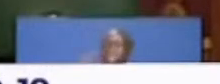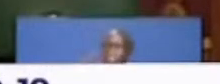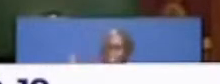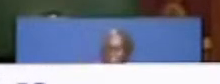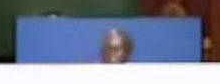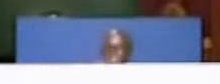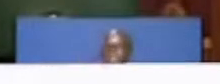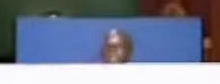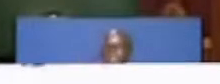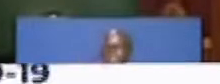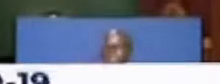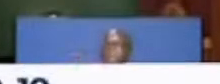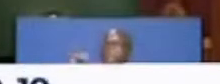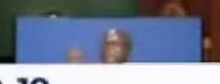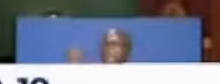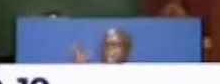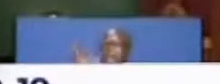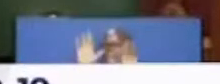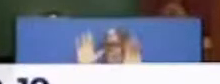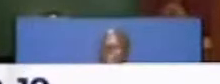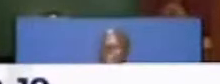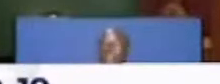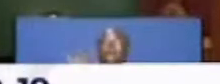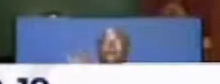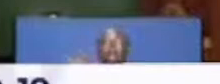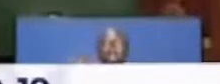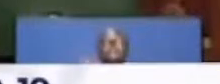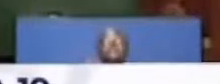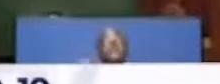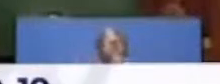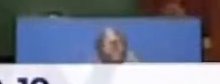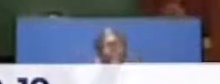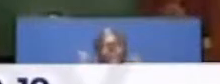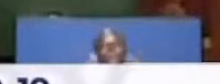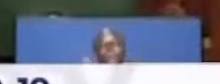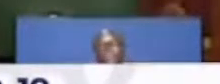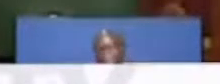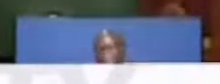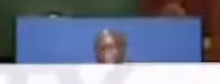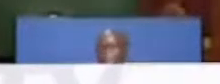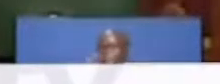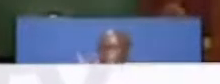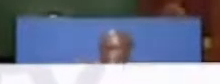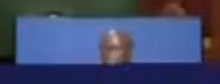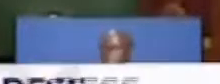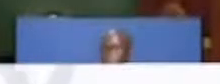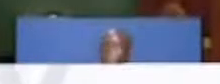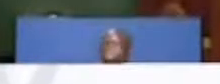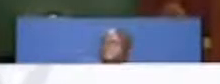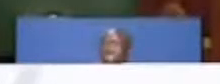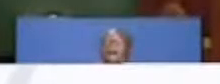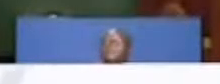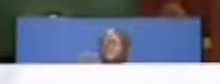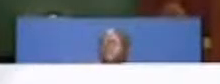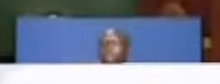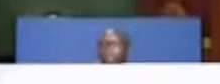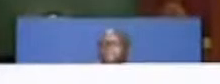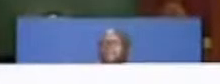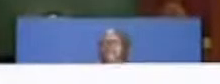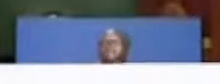that our Greening Kenya campaign continues to gain momentum, and as a result, approximately